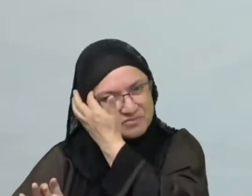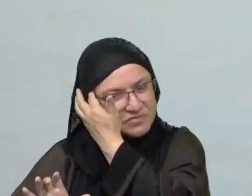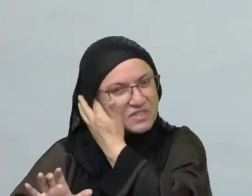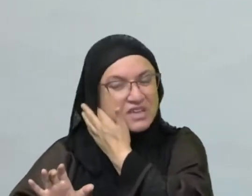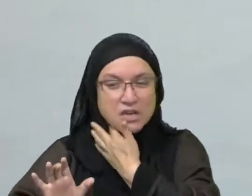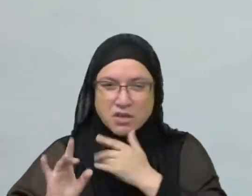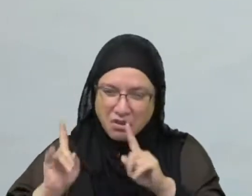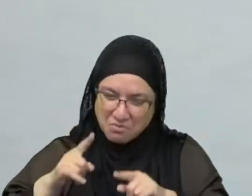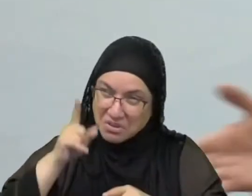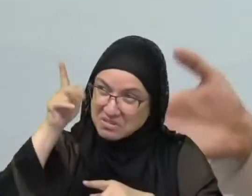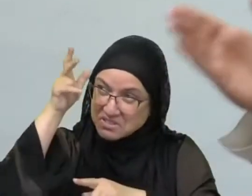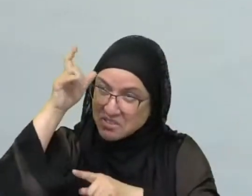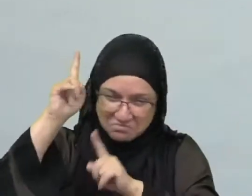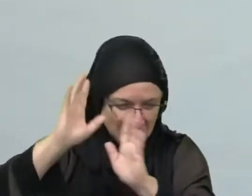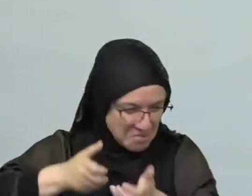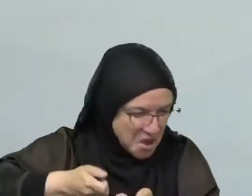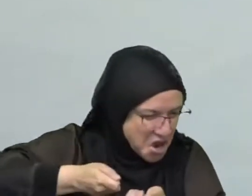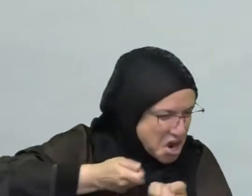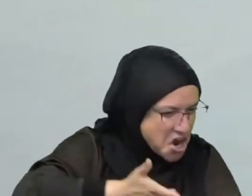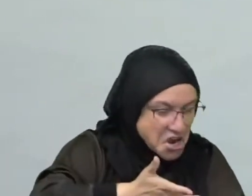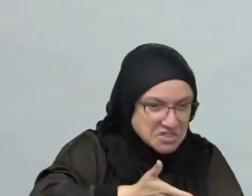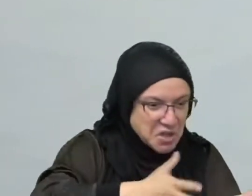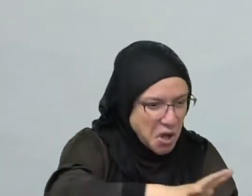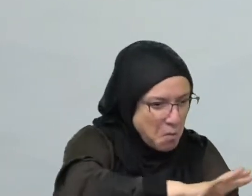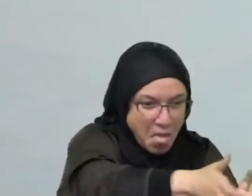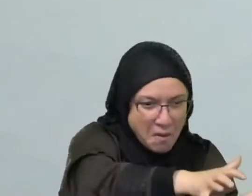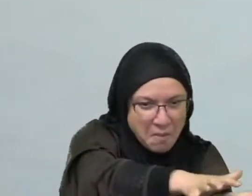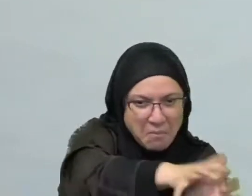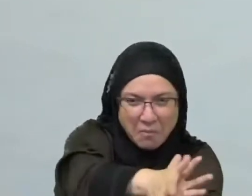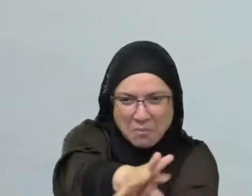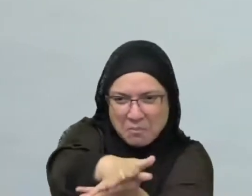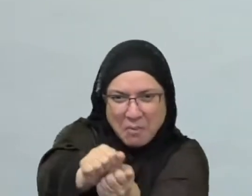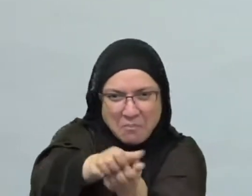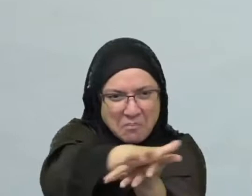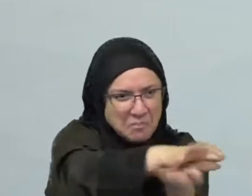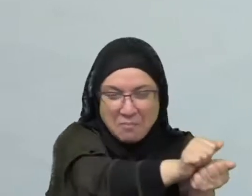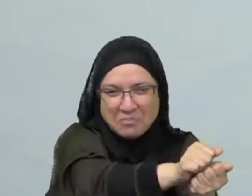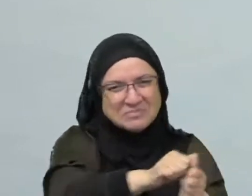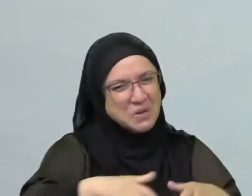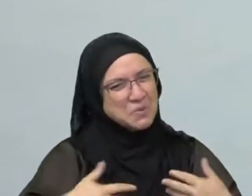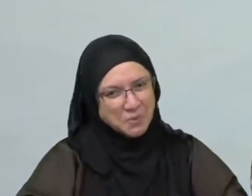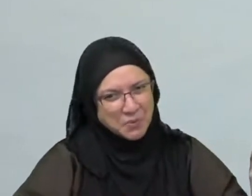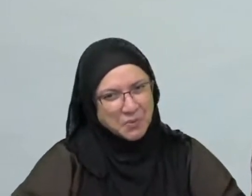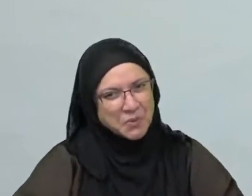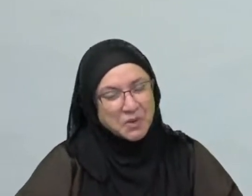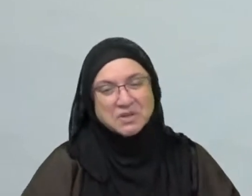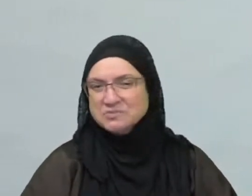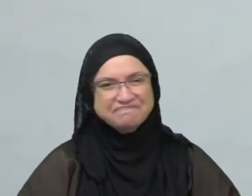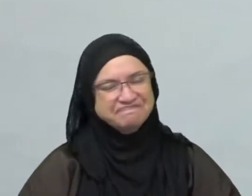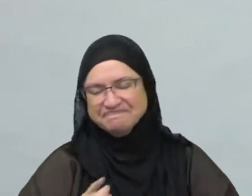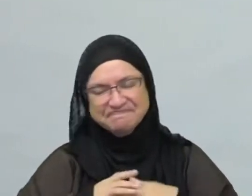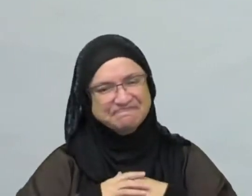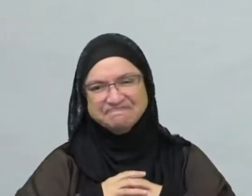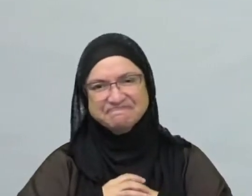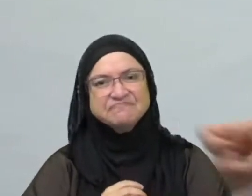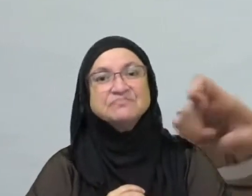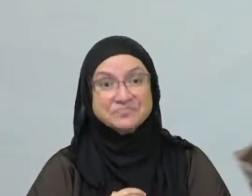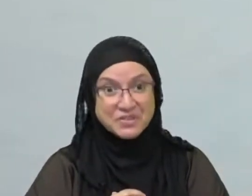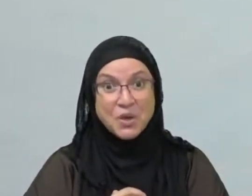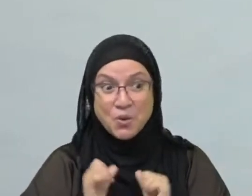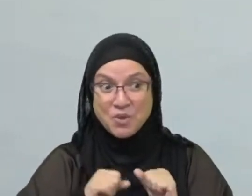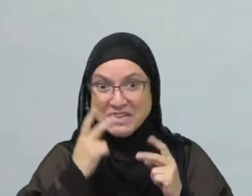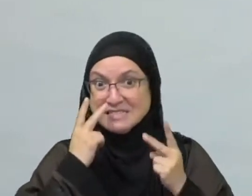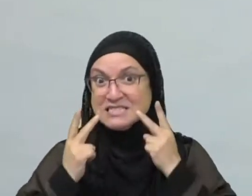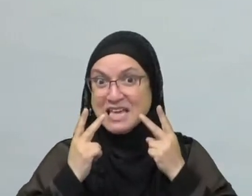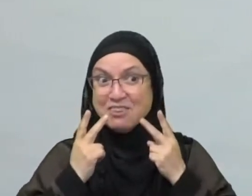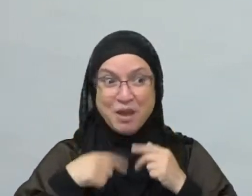go for teaching people how to read, showed them benevolence and generosity that was unheard of in the Arab world. But now this is